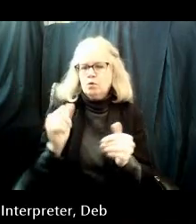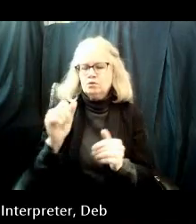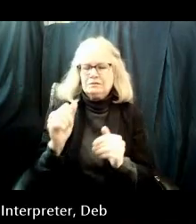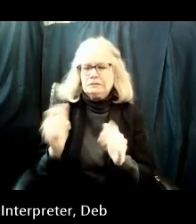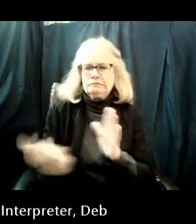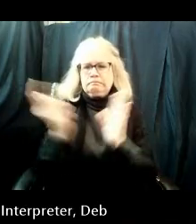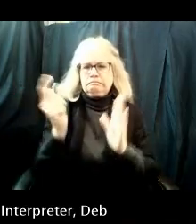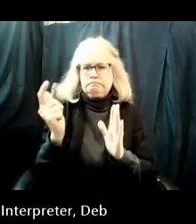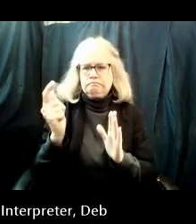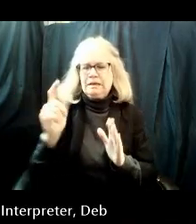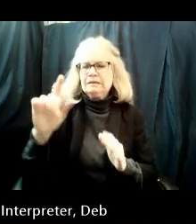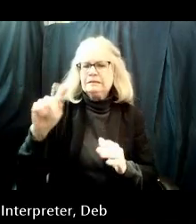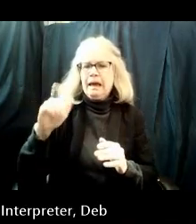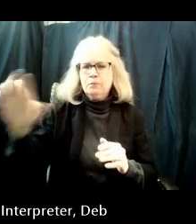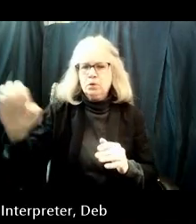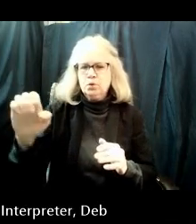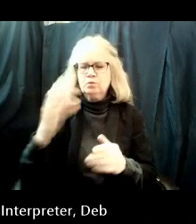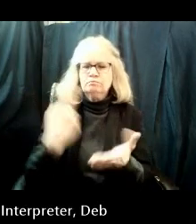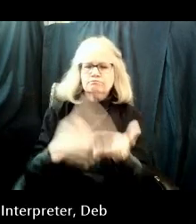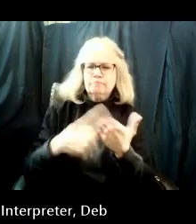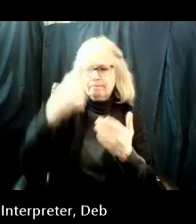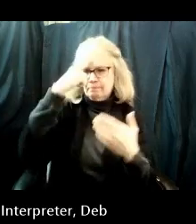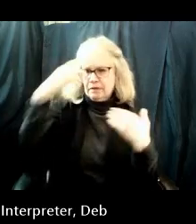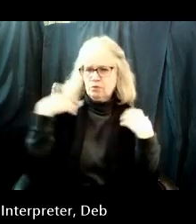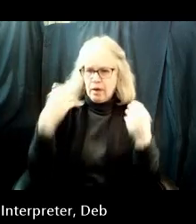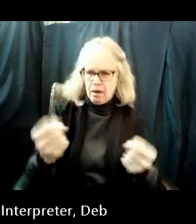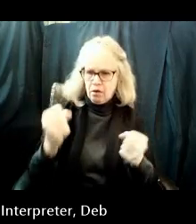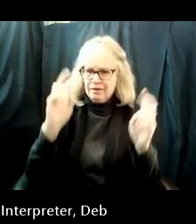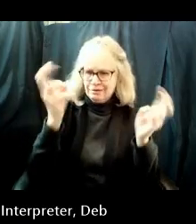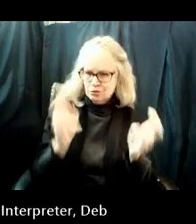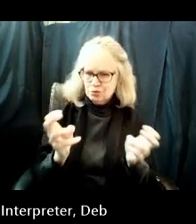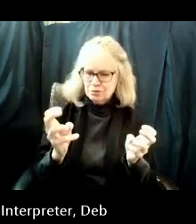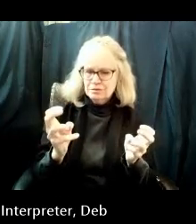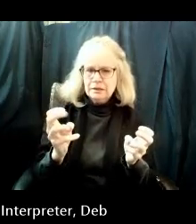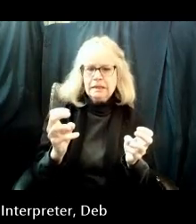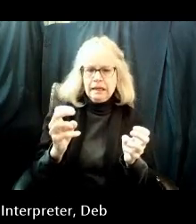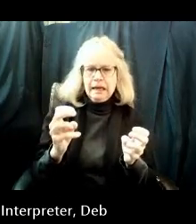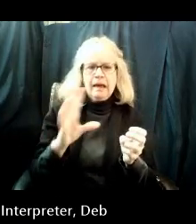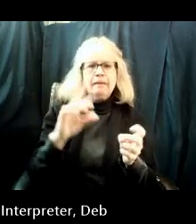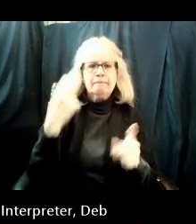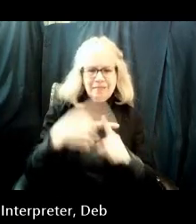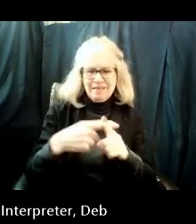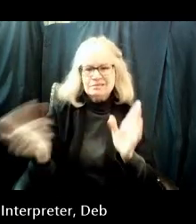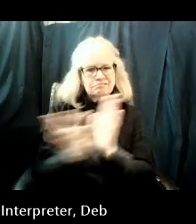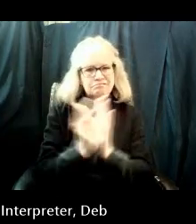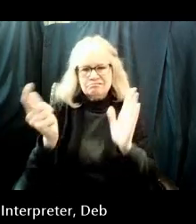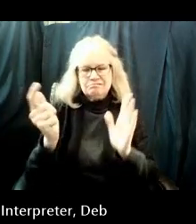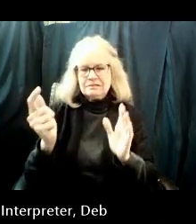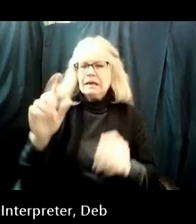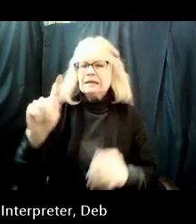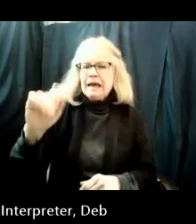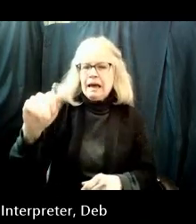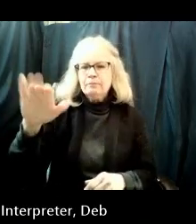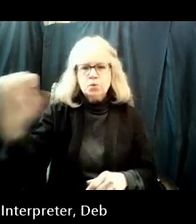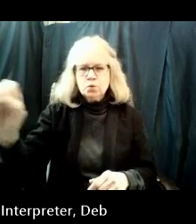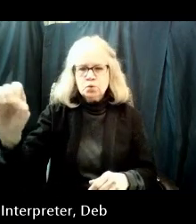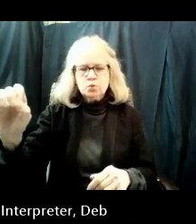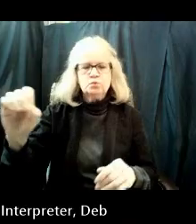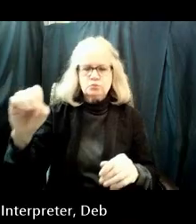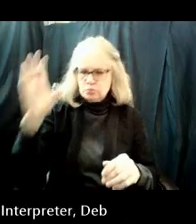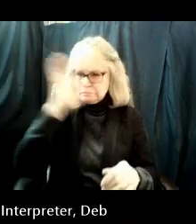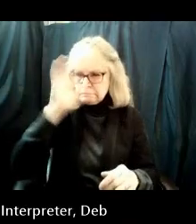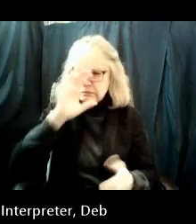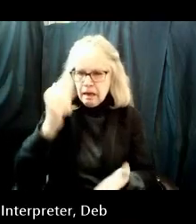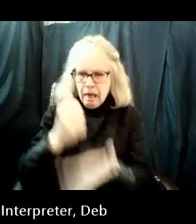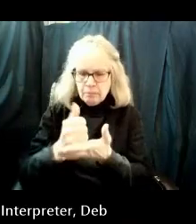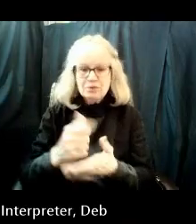mental health issues. It's even more taboo to seek help. Have you seen an increase in this? And do you think it kind of